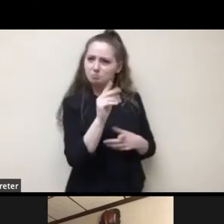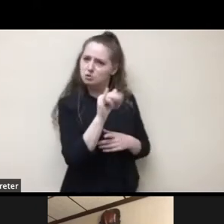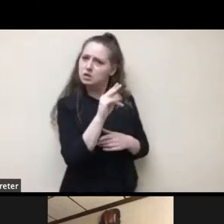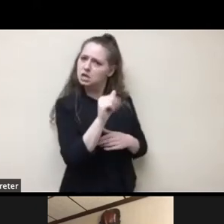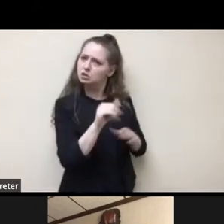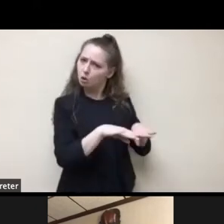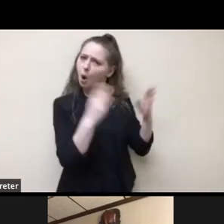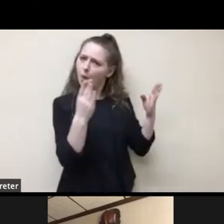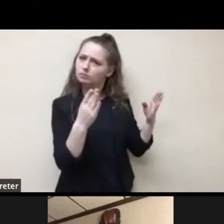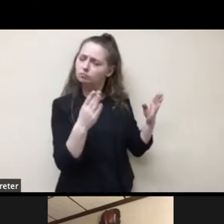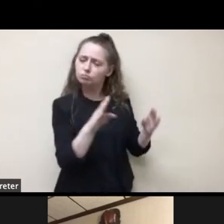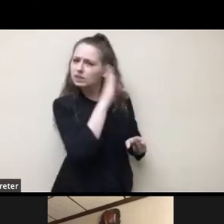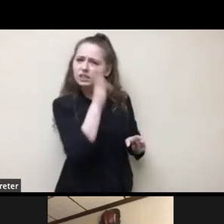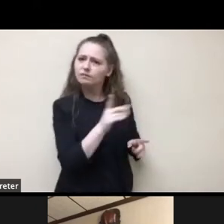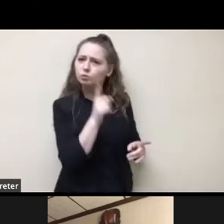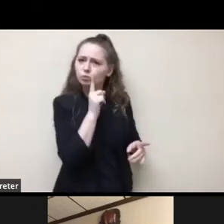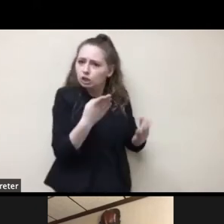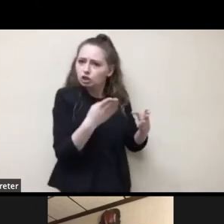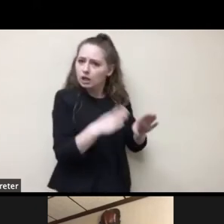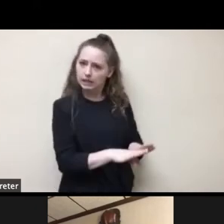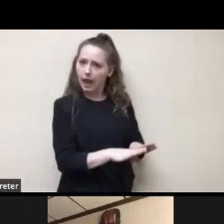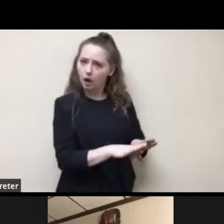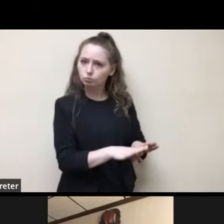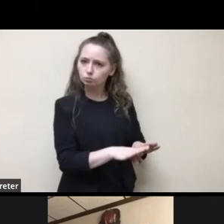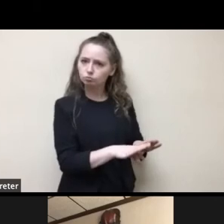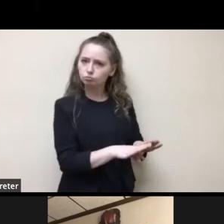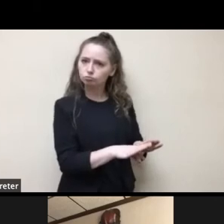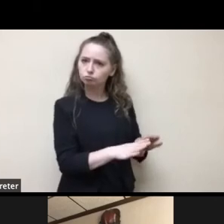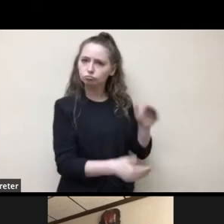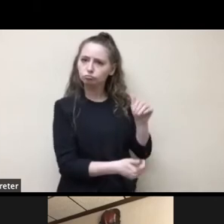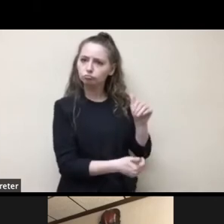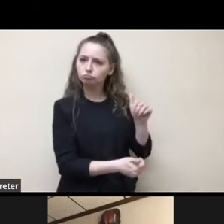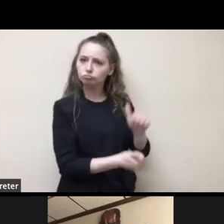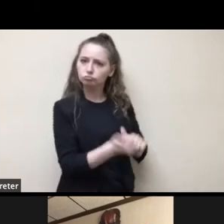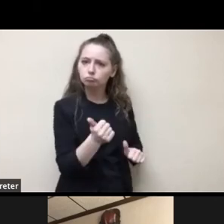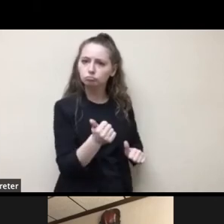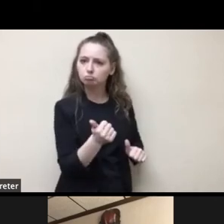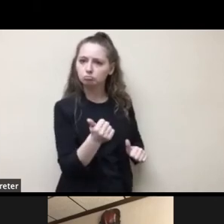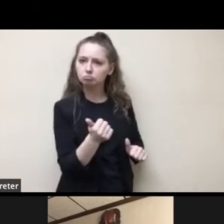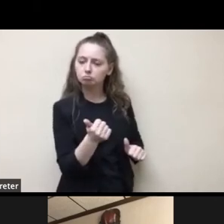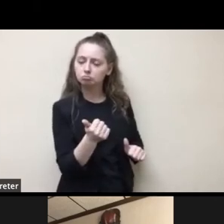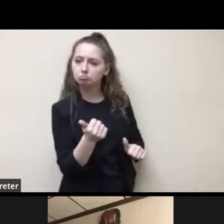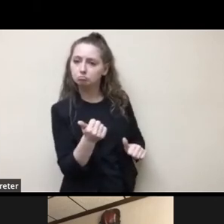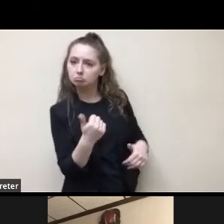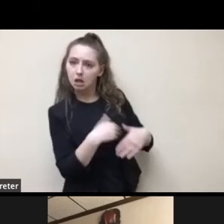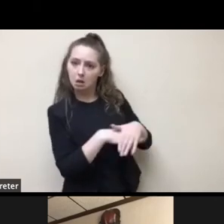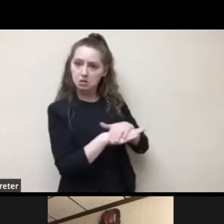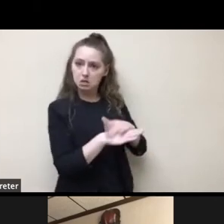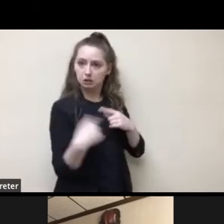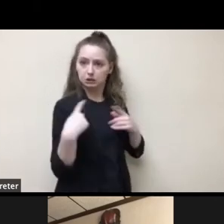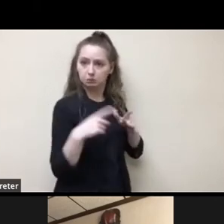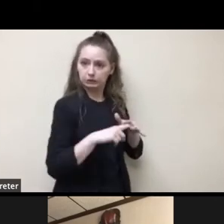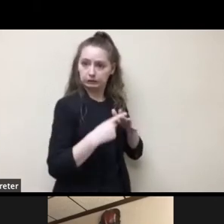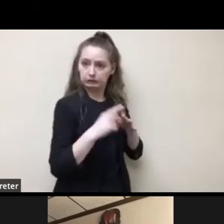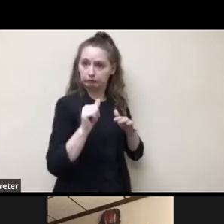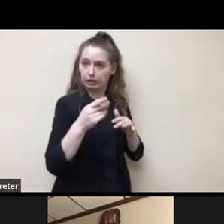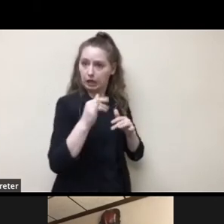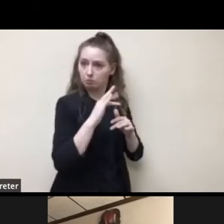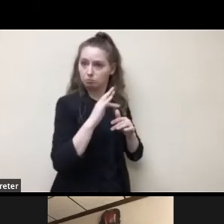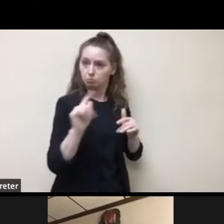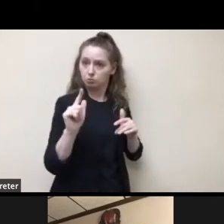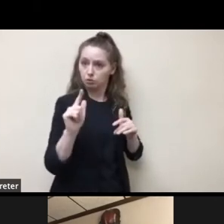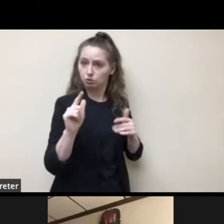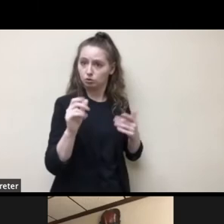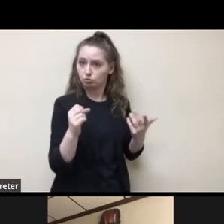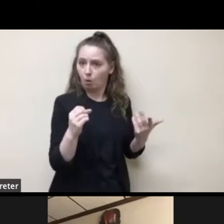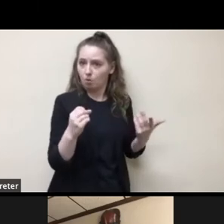We've never really shut down. Boats have been coming in since the beginning of April. So, I don't know